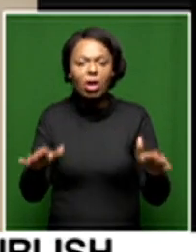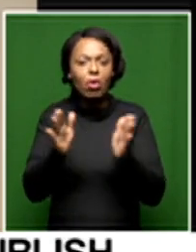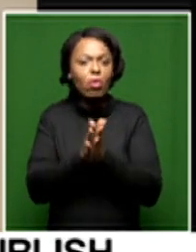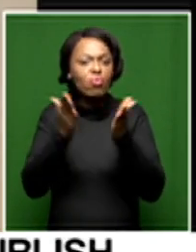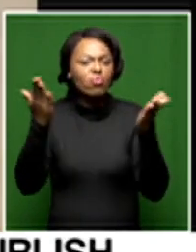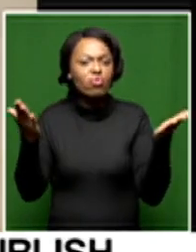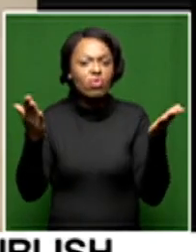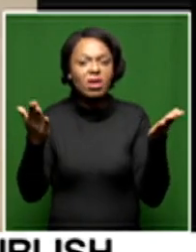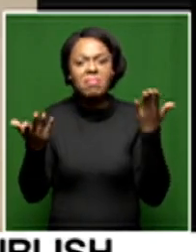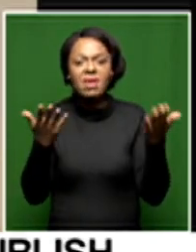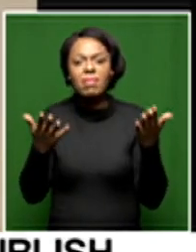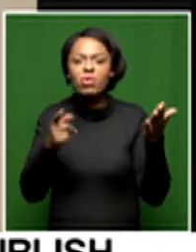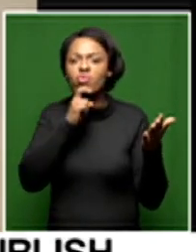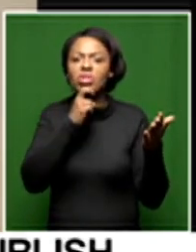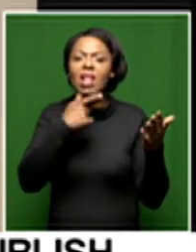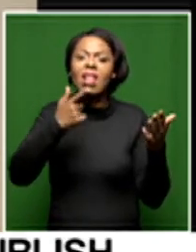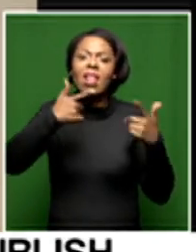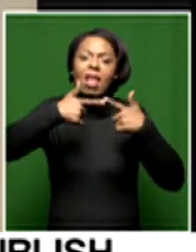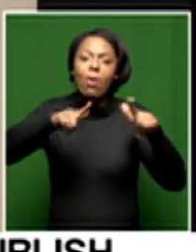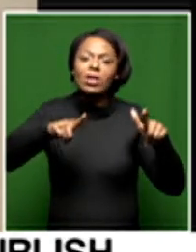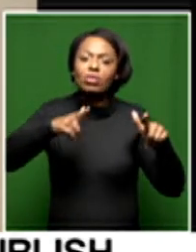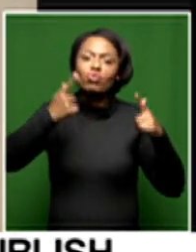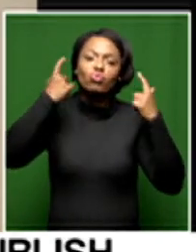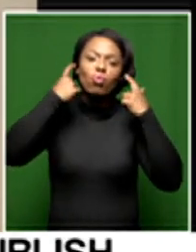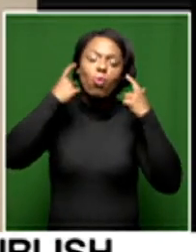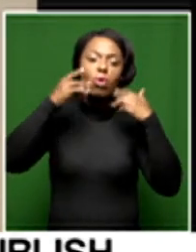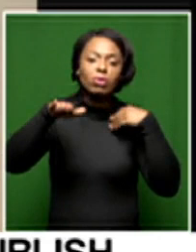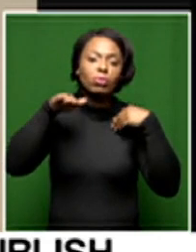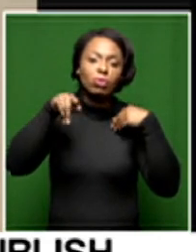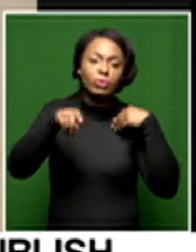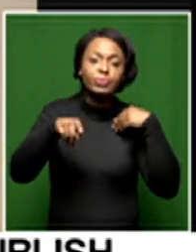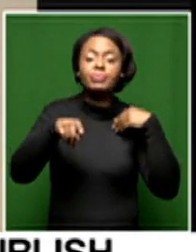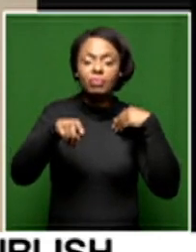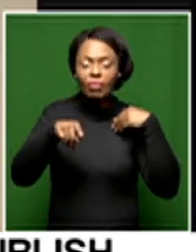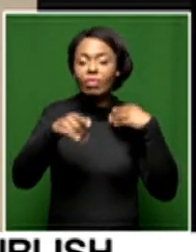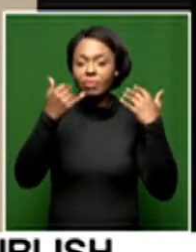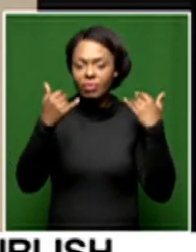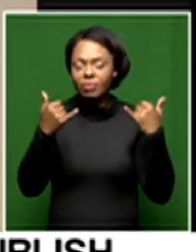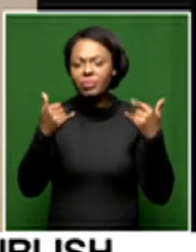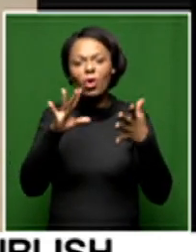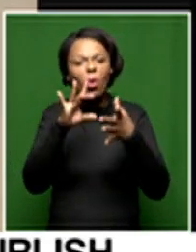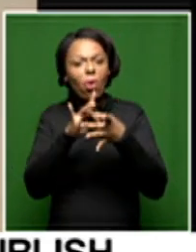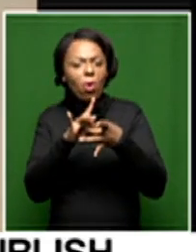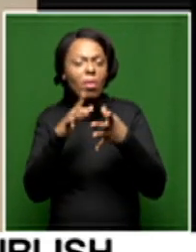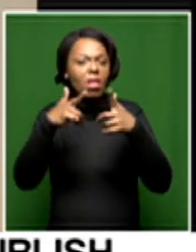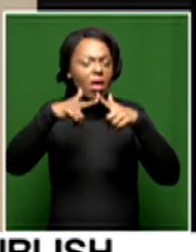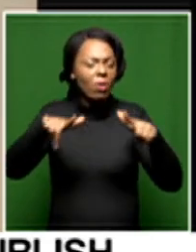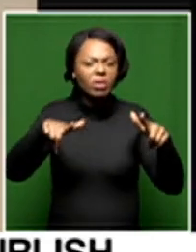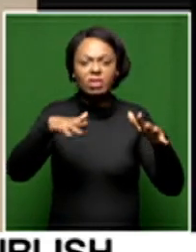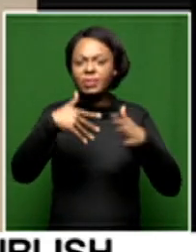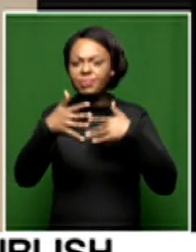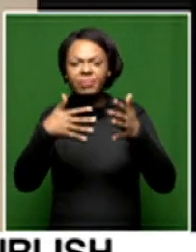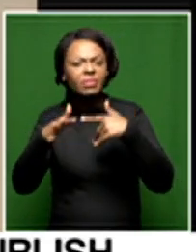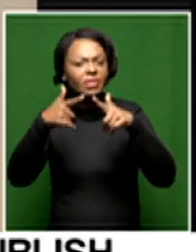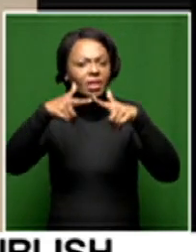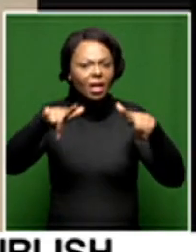written in Zulu, which is my home language. And reading in general, whether in your home language or any other, plays an integral